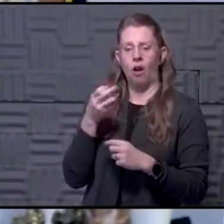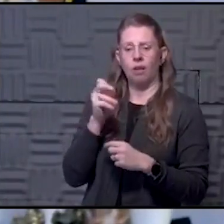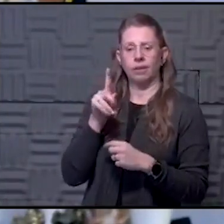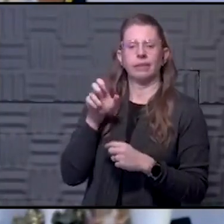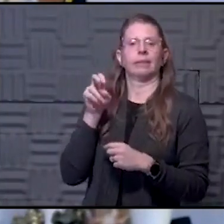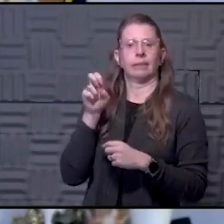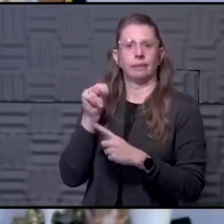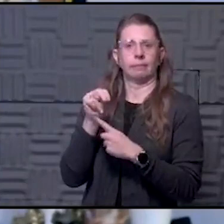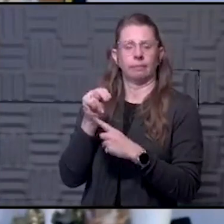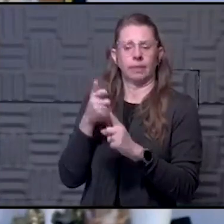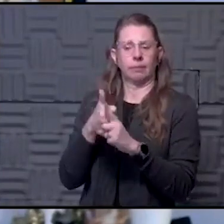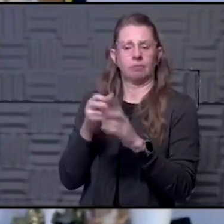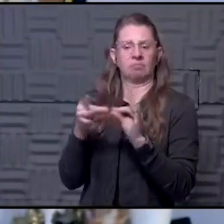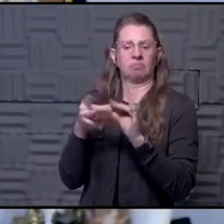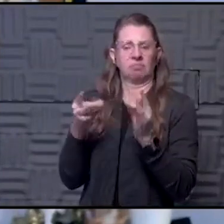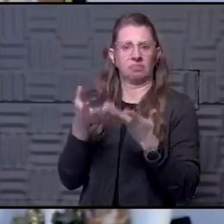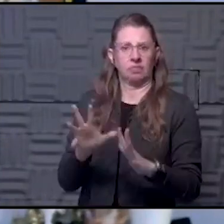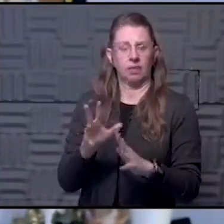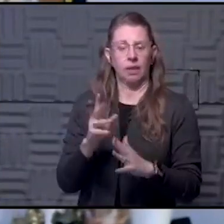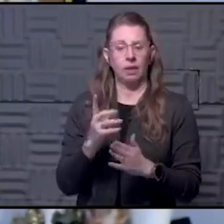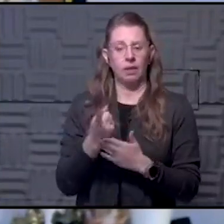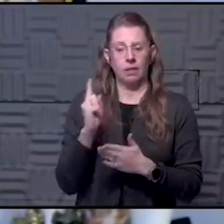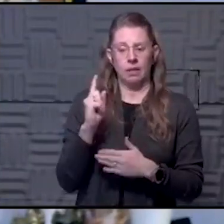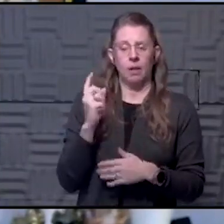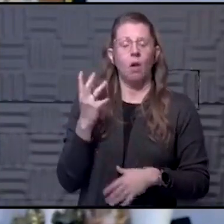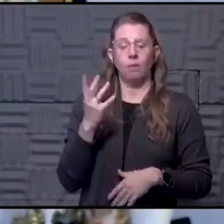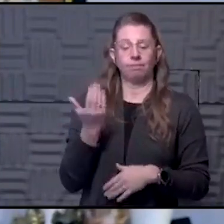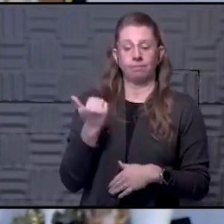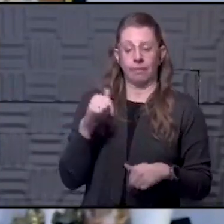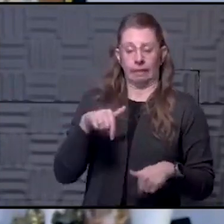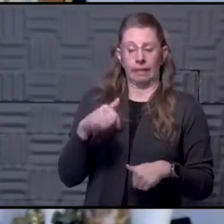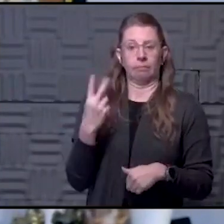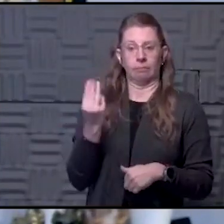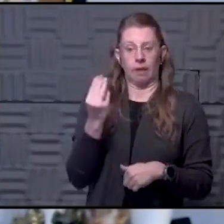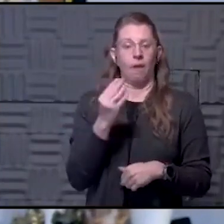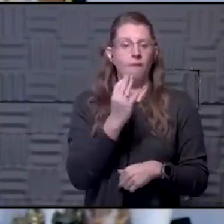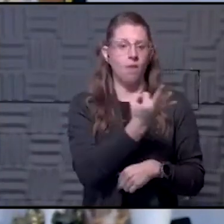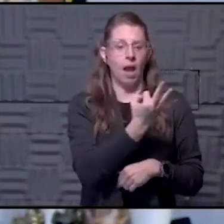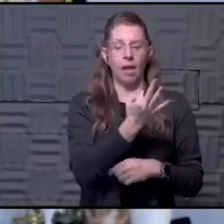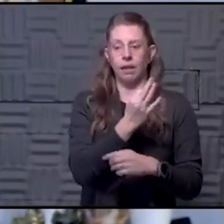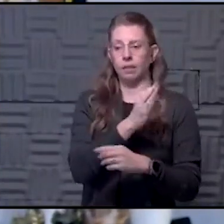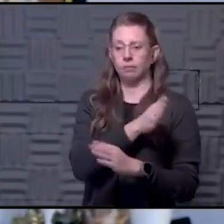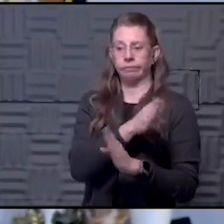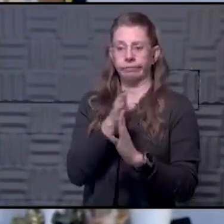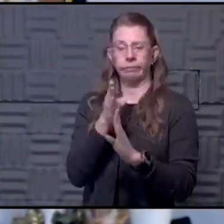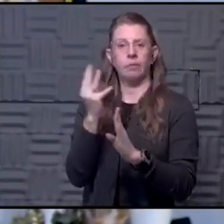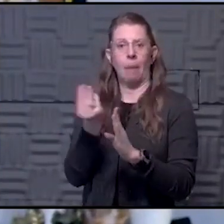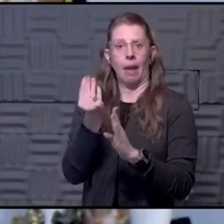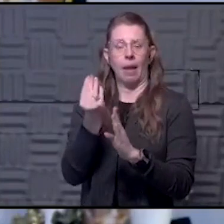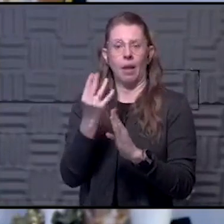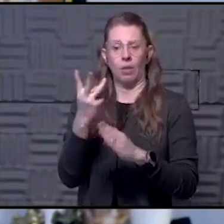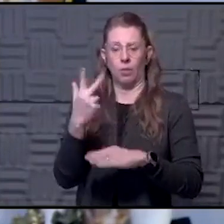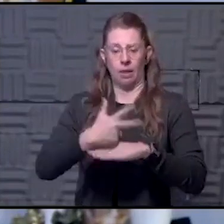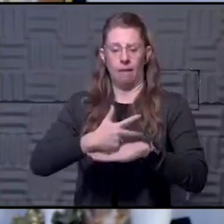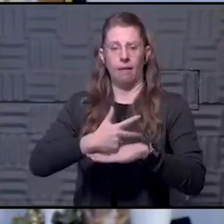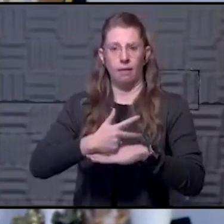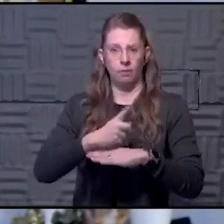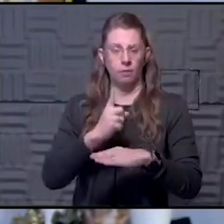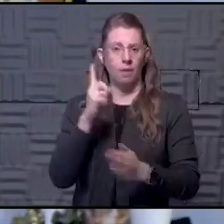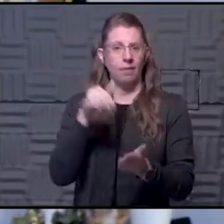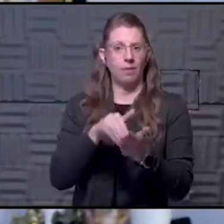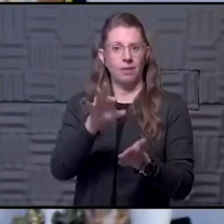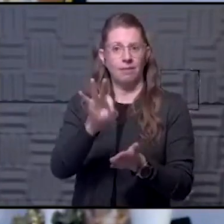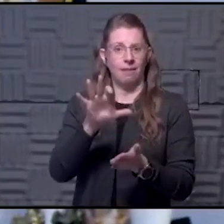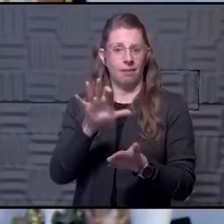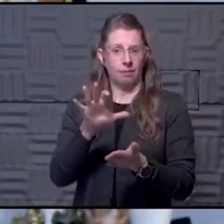Yesterday on Monday, following the Friday to Monday, 3 days, had about 1,900 cases statewide,